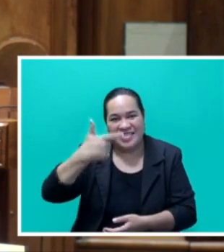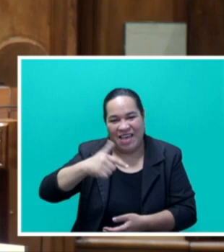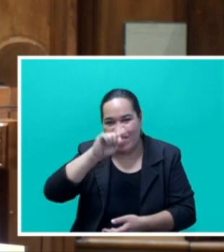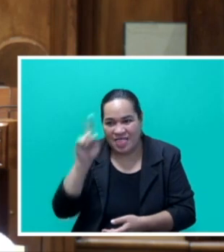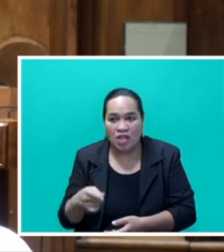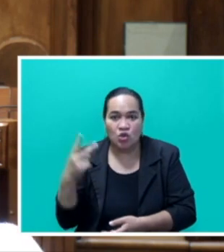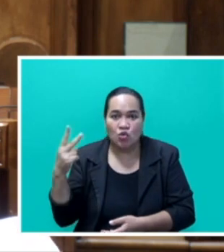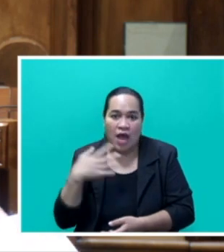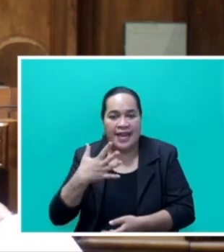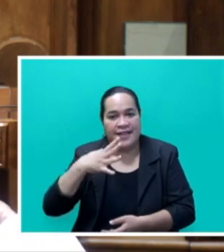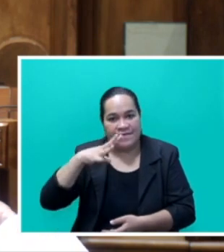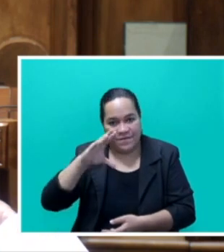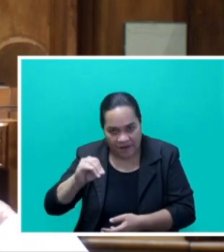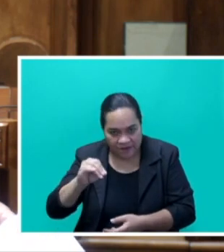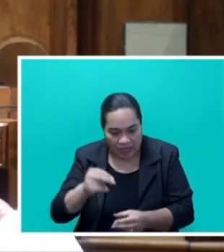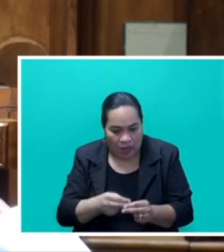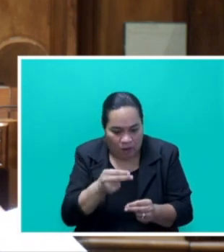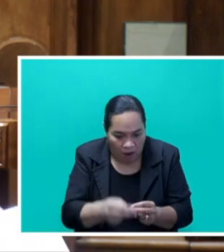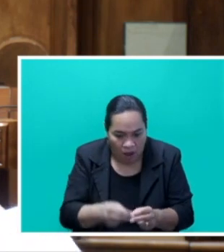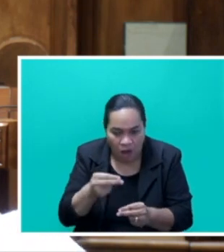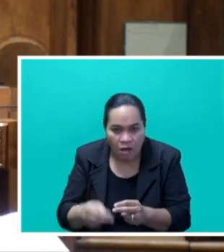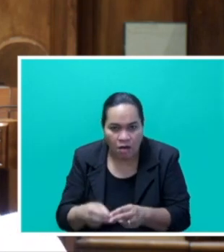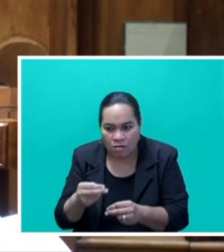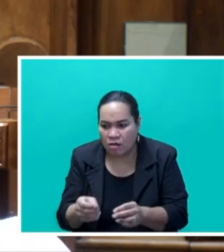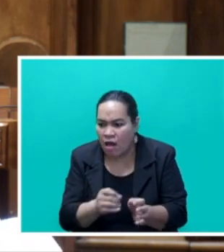457,250, covering